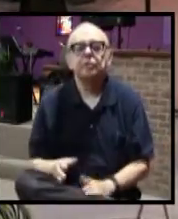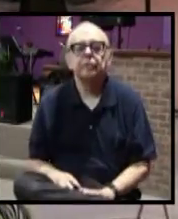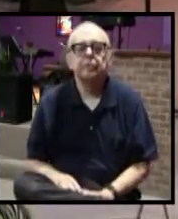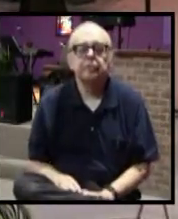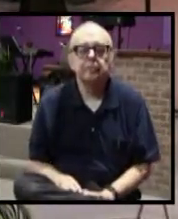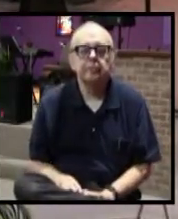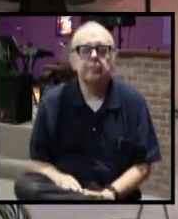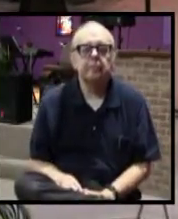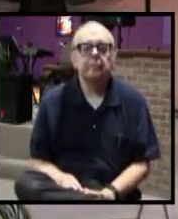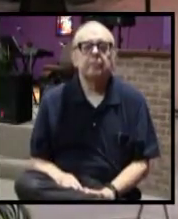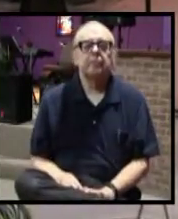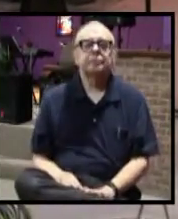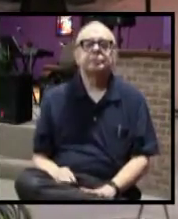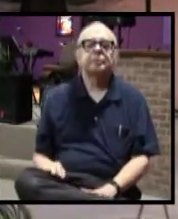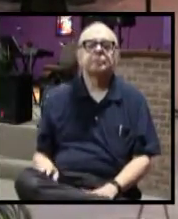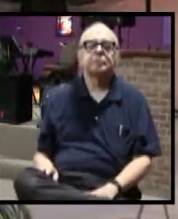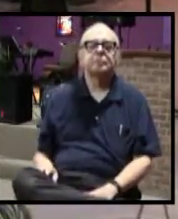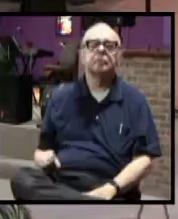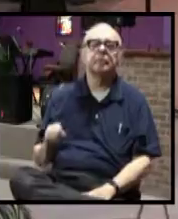prostitutes.